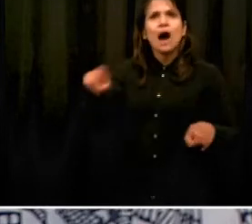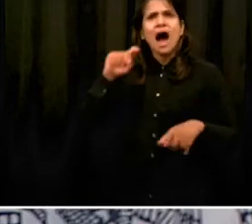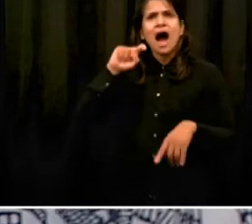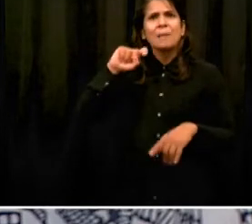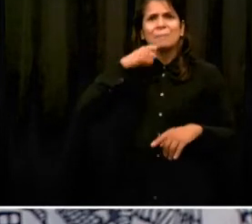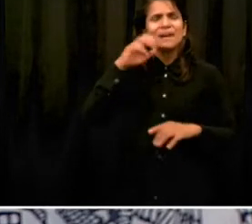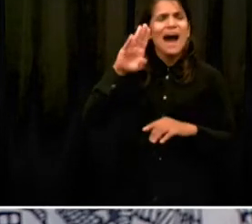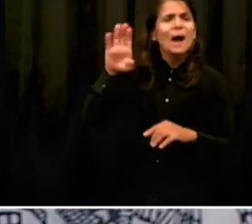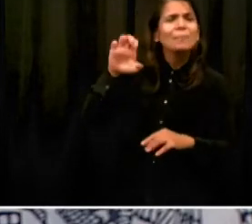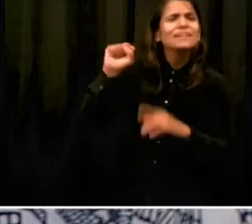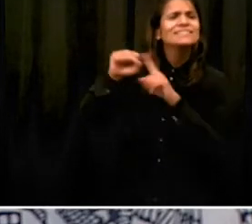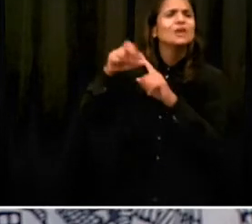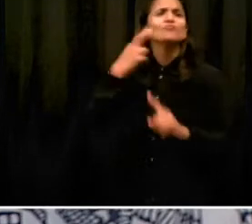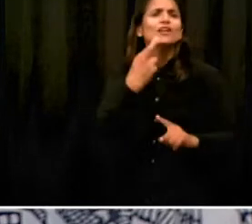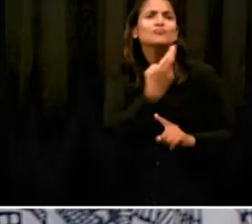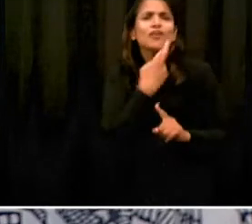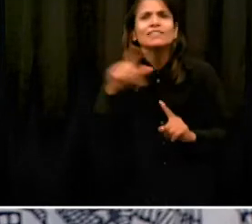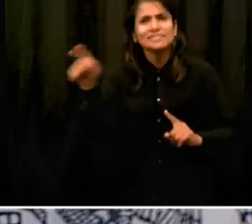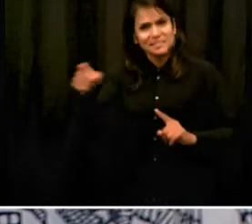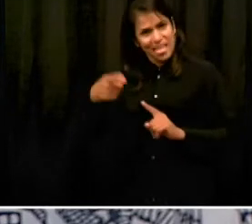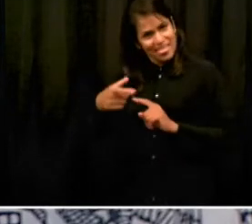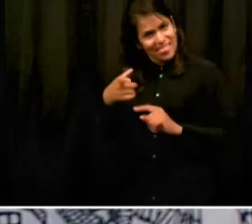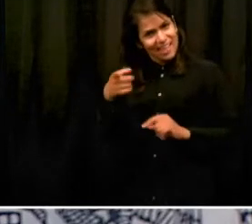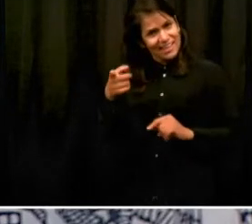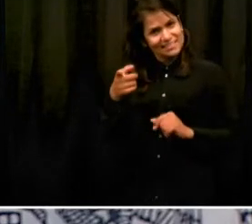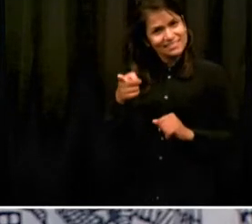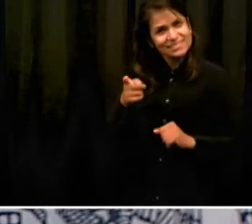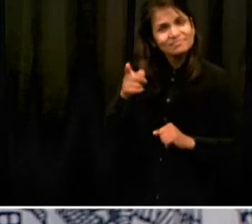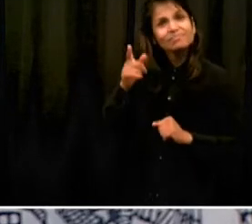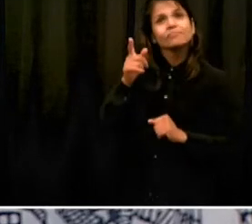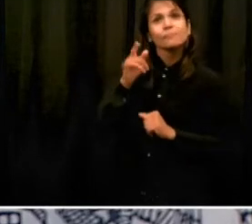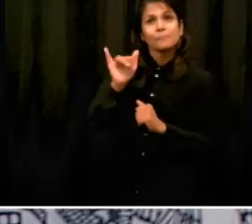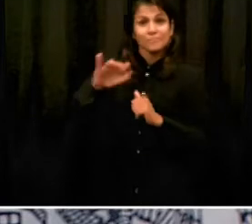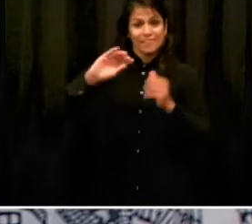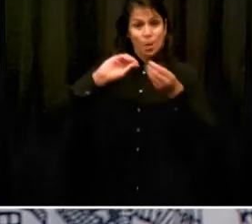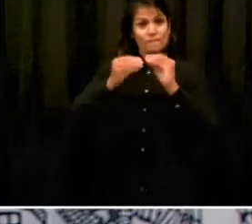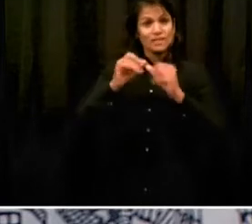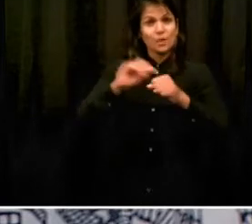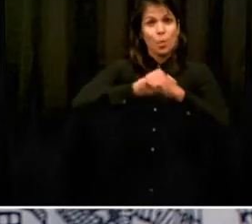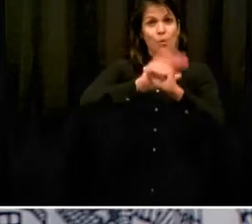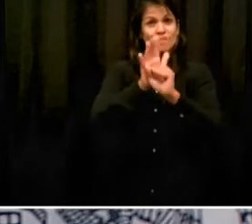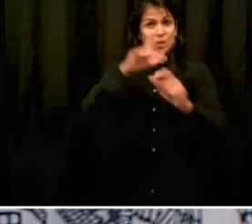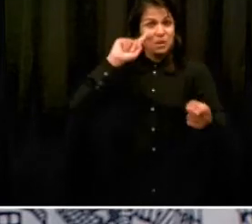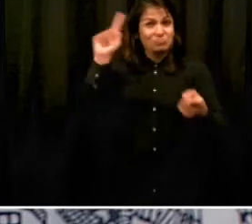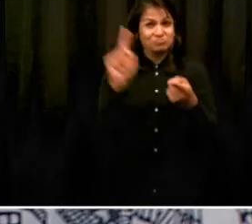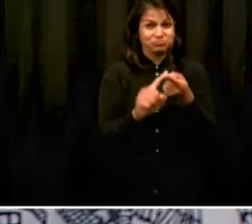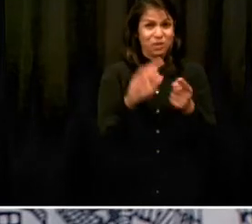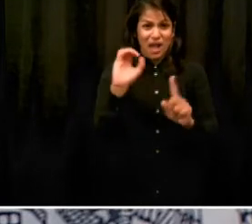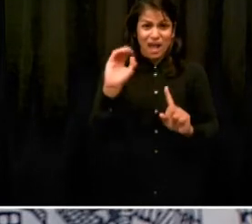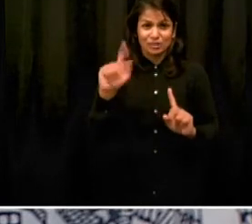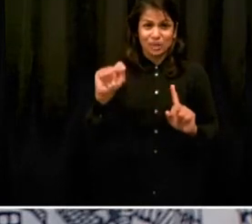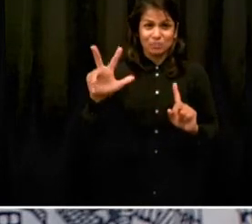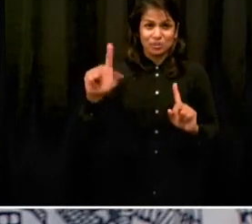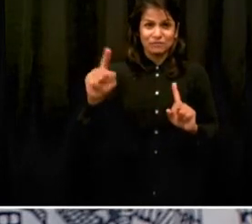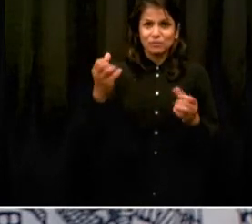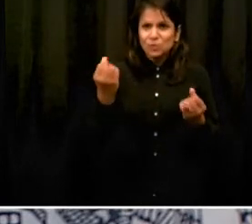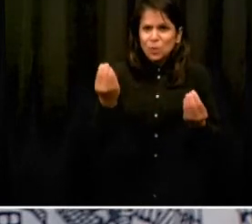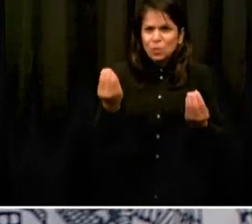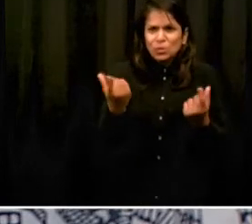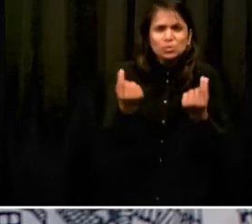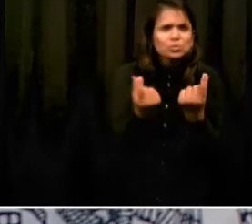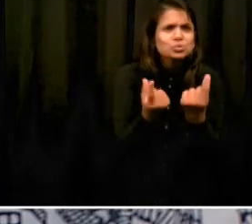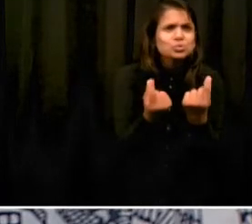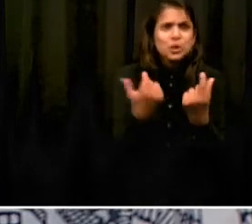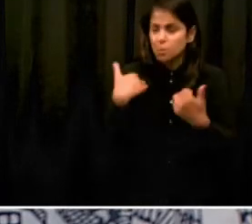agree? Well, listen, I think New York City has so many great neighborhood restaurants that I don't think in the end we're only going to be